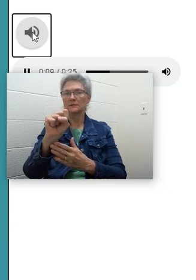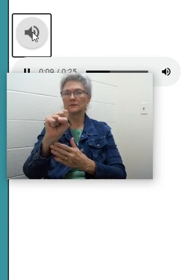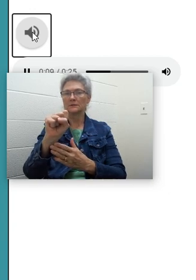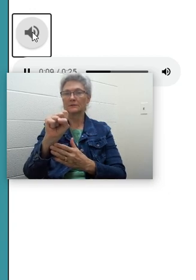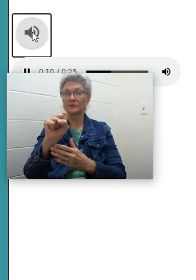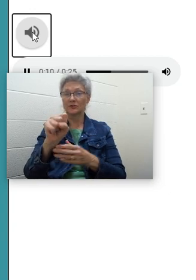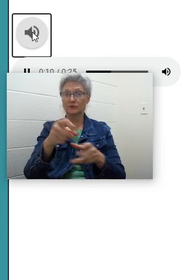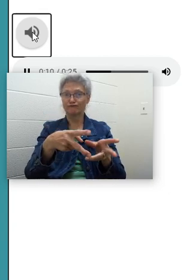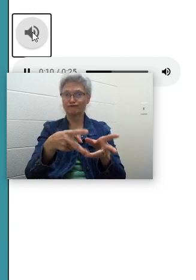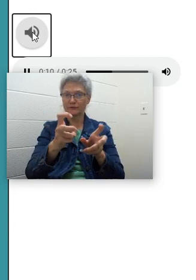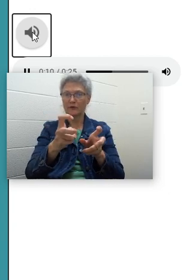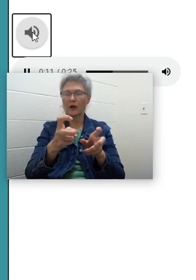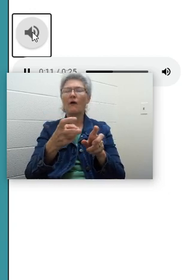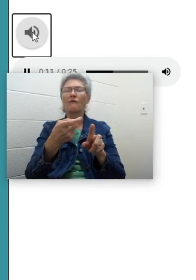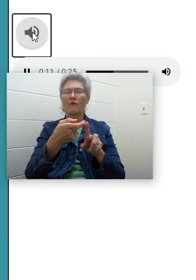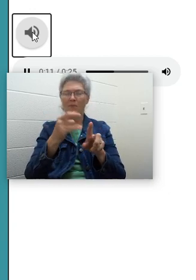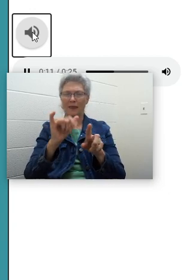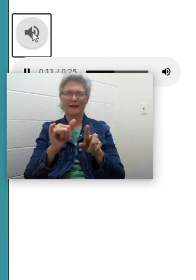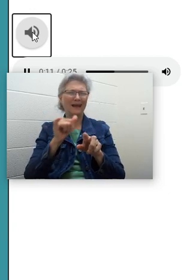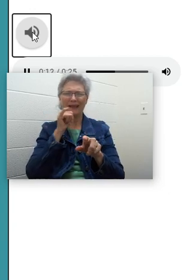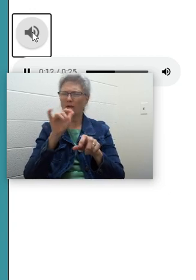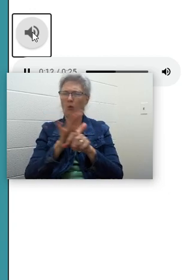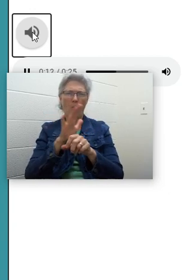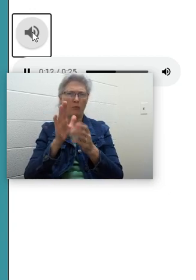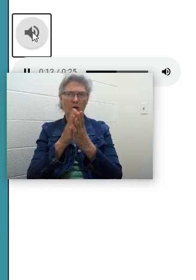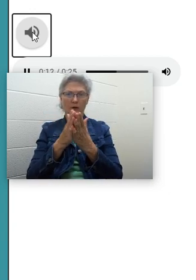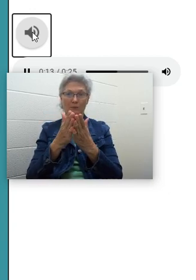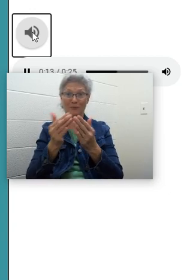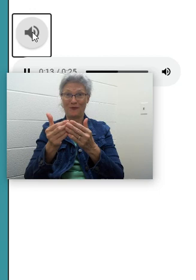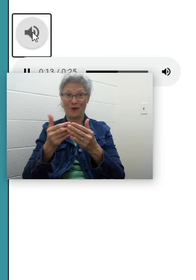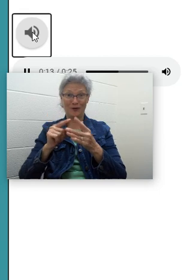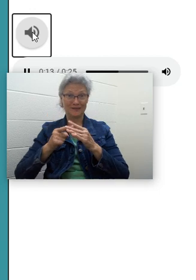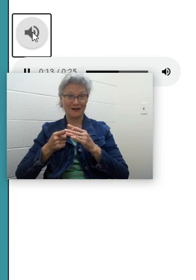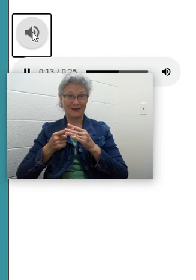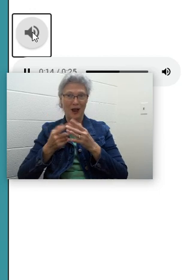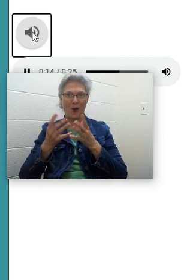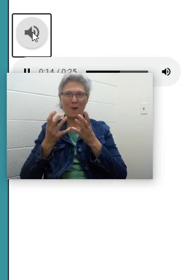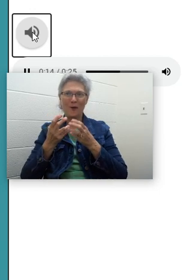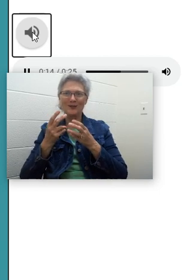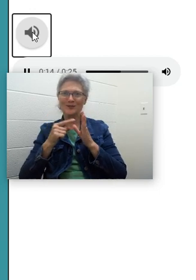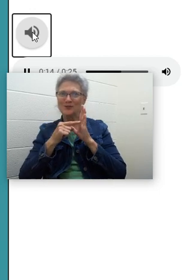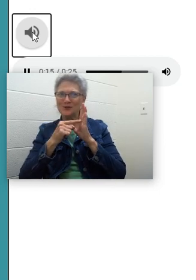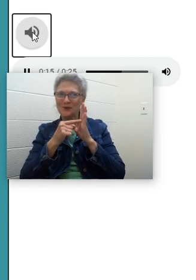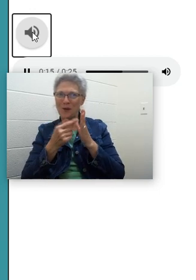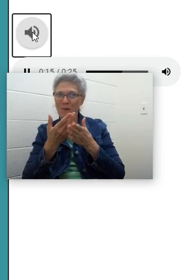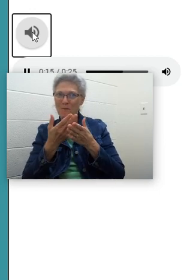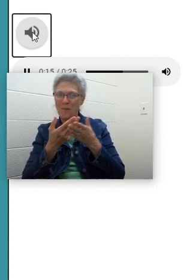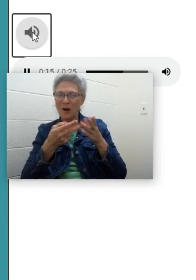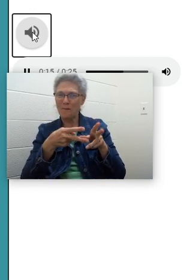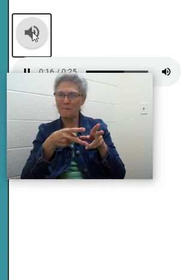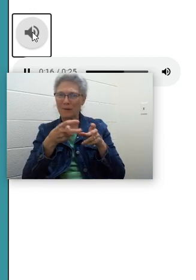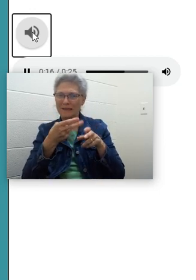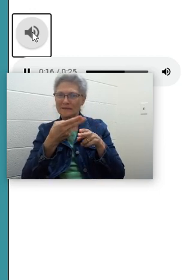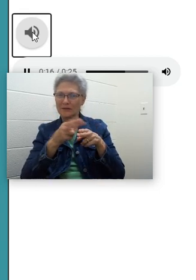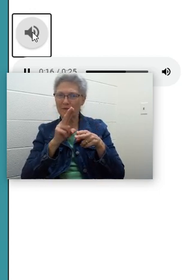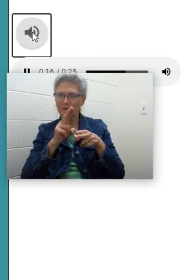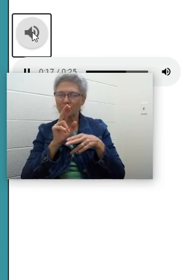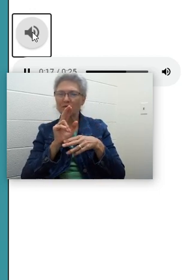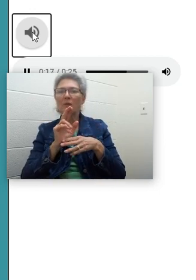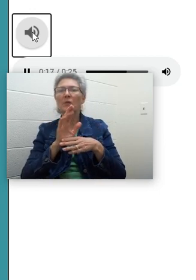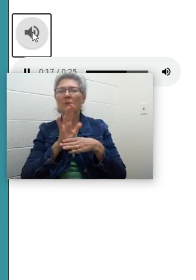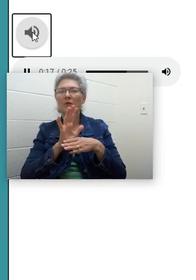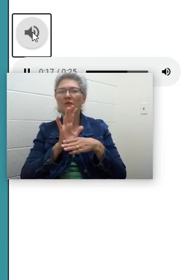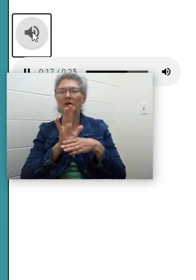just an excerpt from it. But before we begin, I would love for you guys to know what you're getting yourself into. So I actually included the